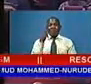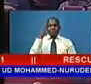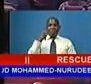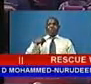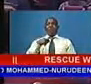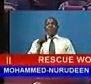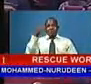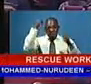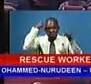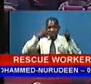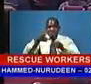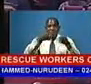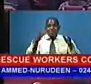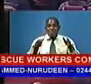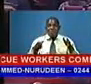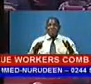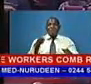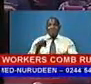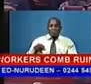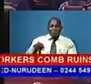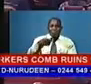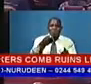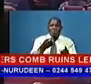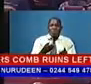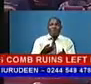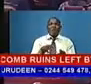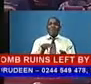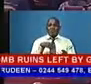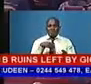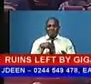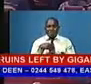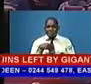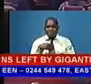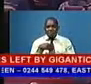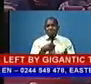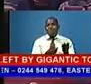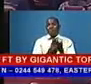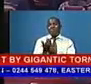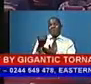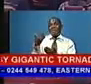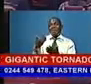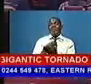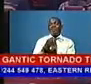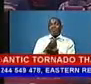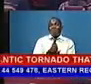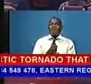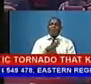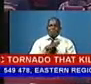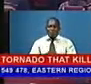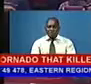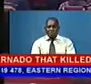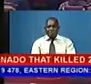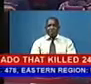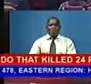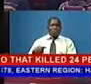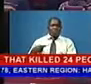have explained to you that if you had thought, if you had retreated, we would have probably considered that.